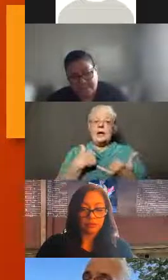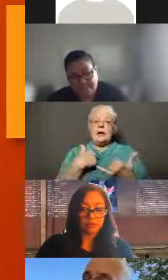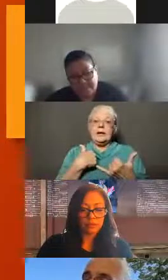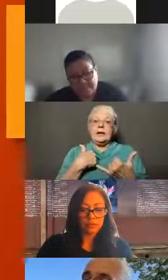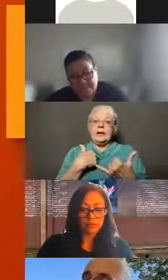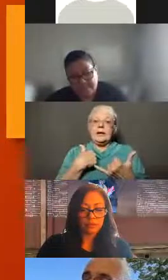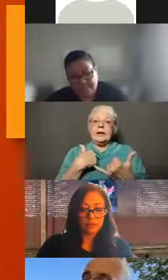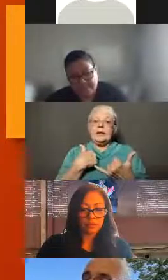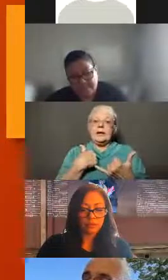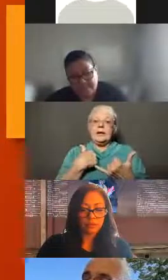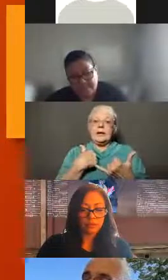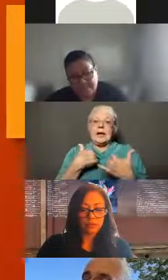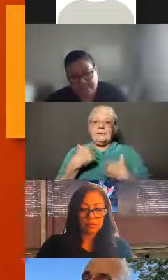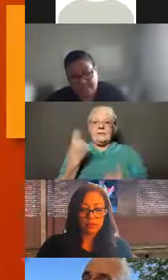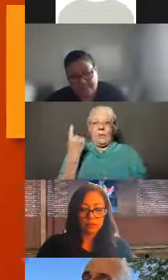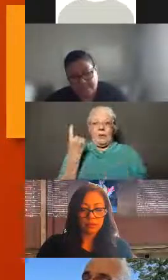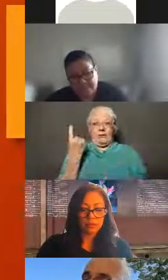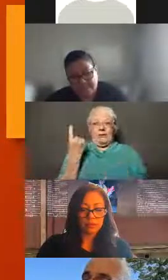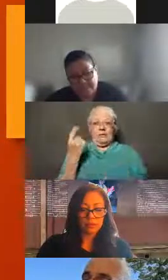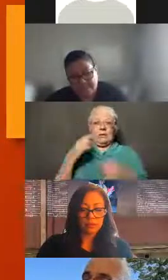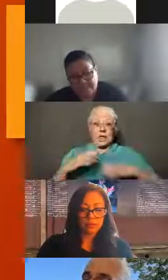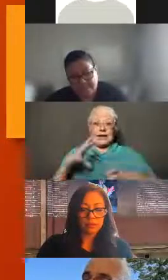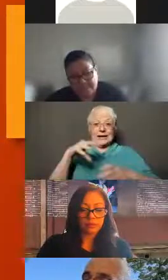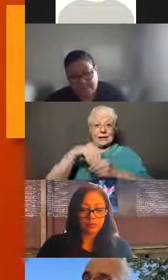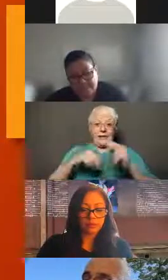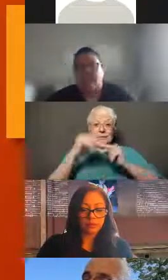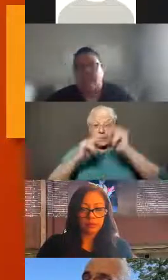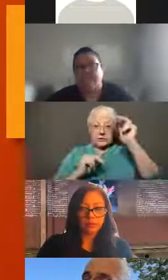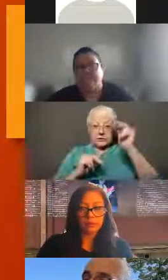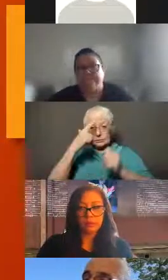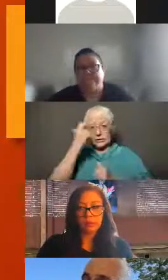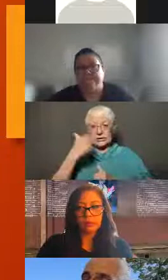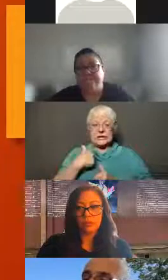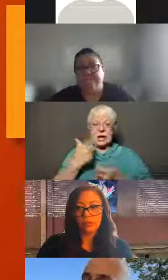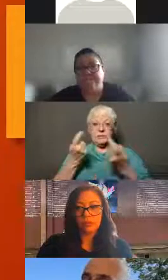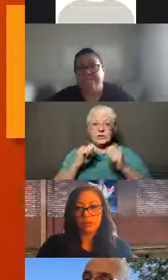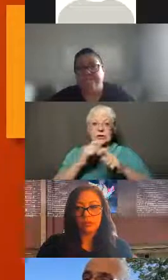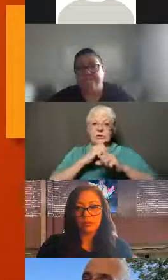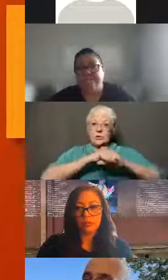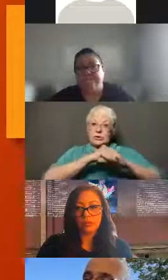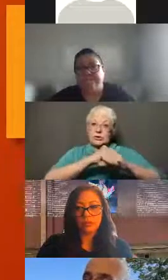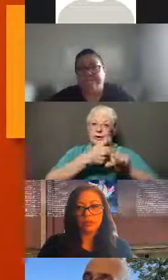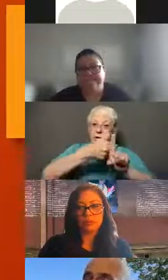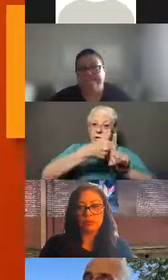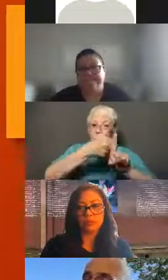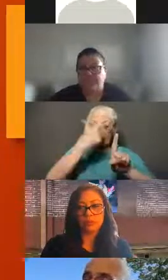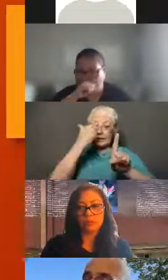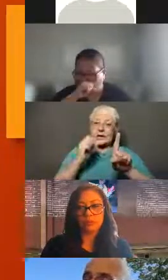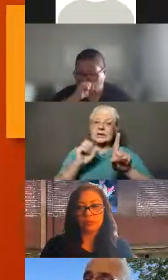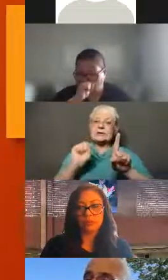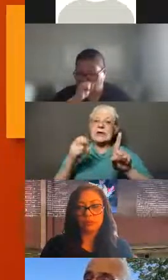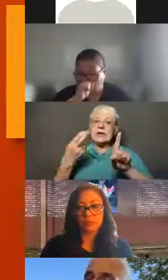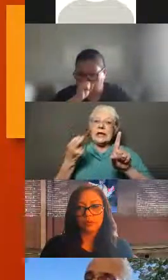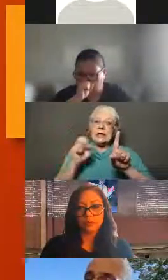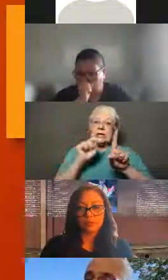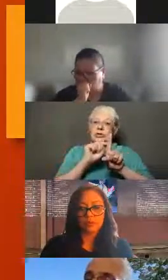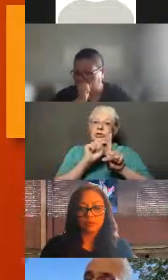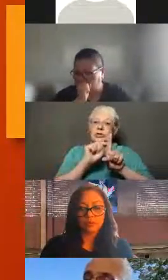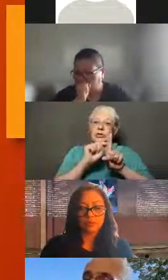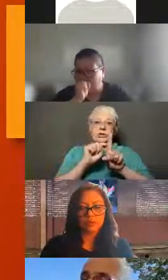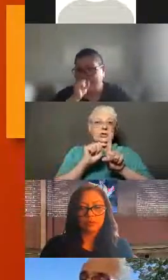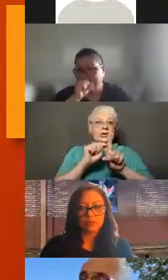just have one client in the building because I'm trying to protect her because she is, vulnerable.